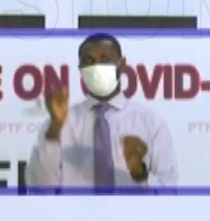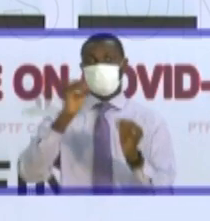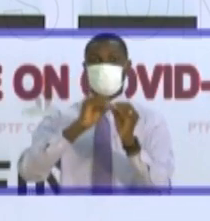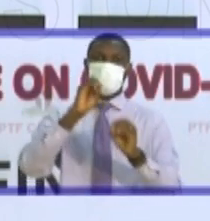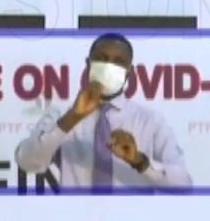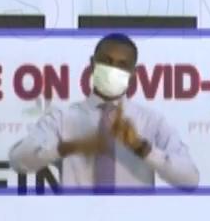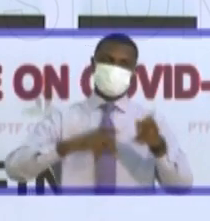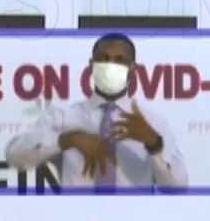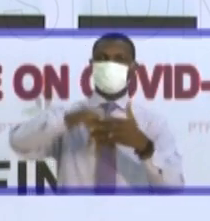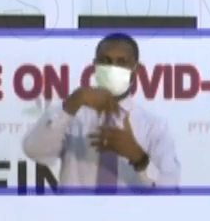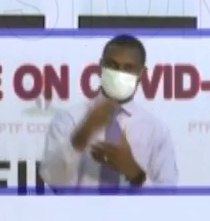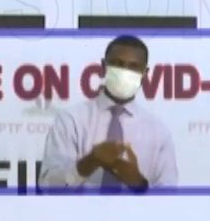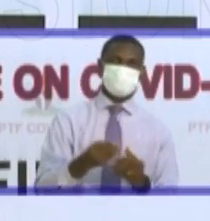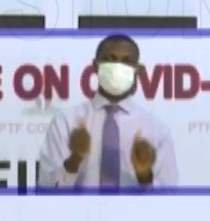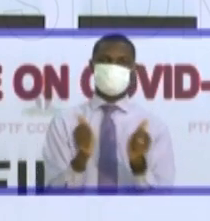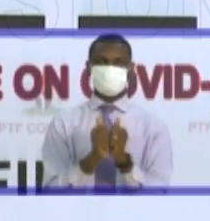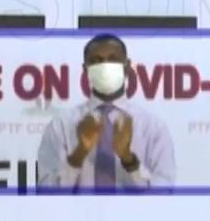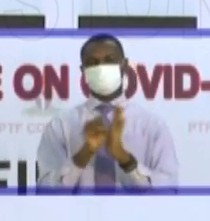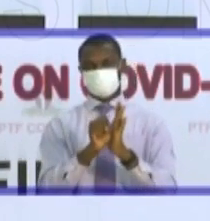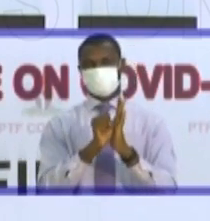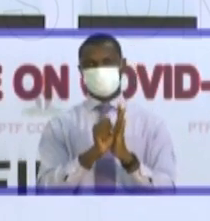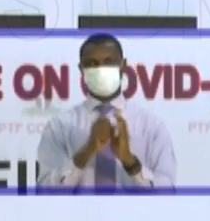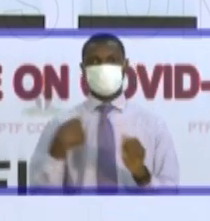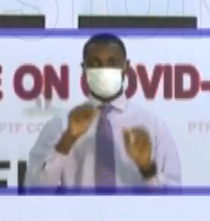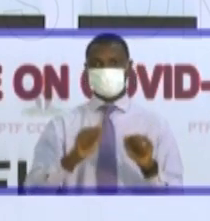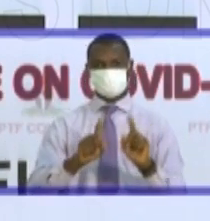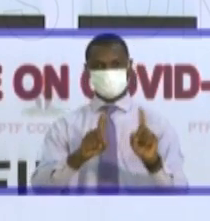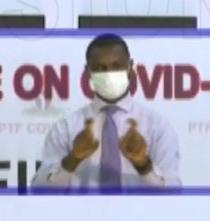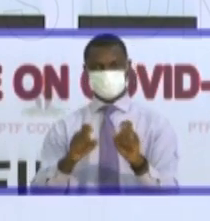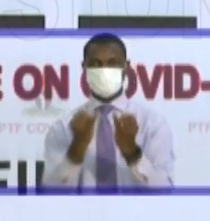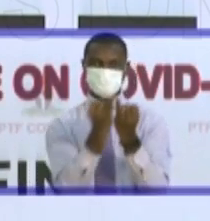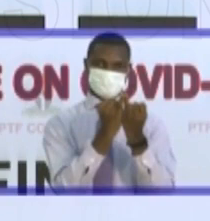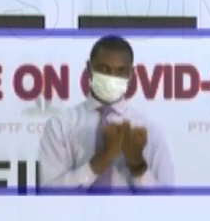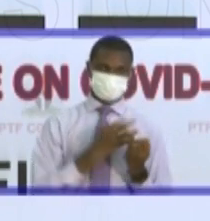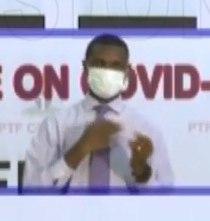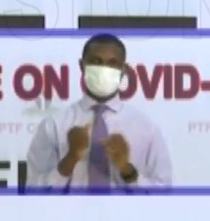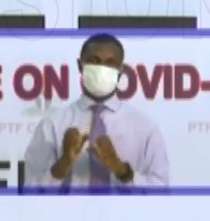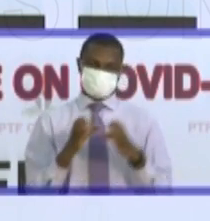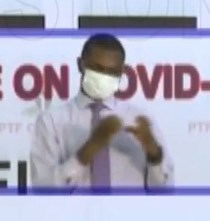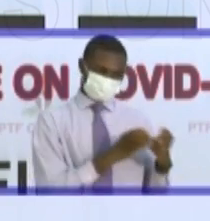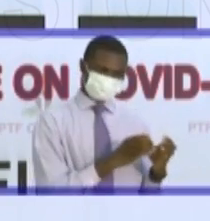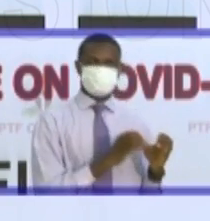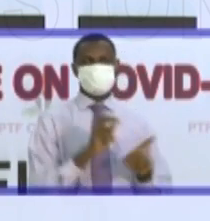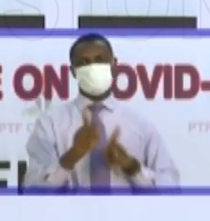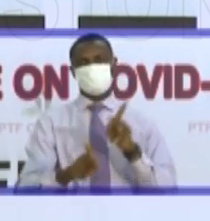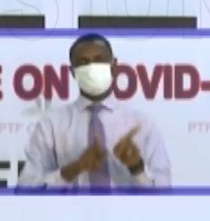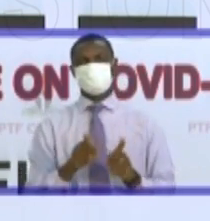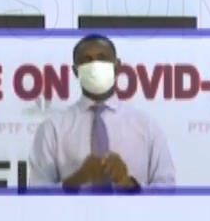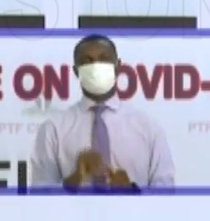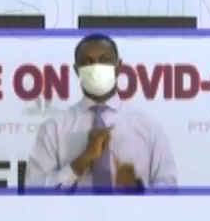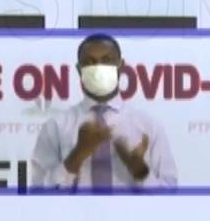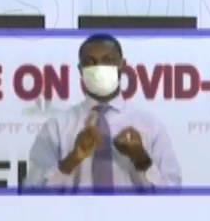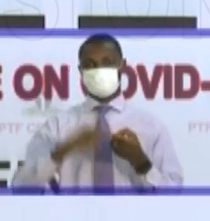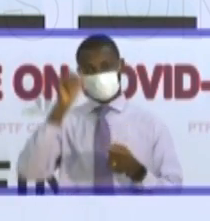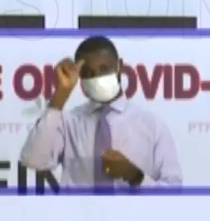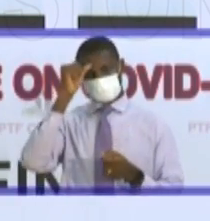symptoms so that we can test them and isolate them appropriately. I'd like to remind the